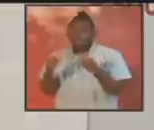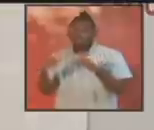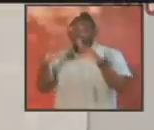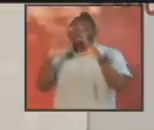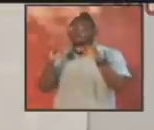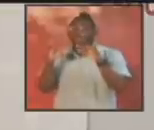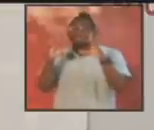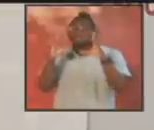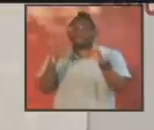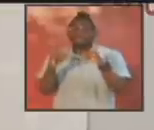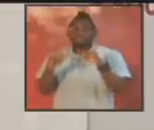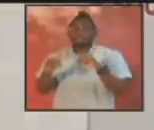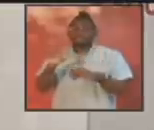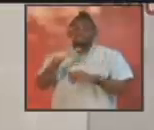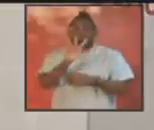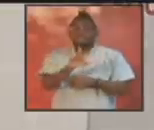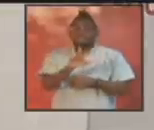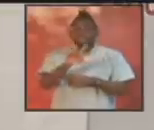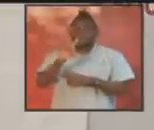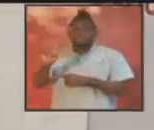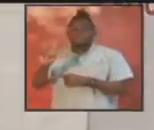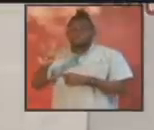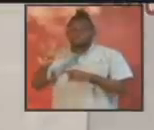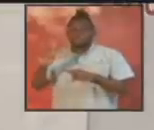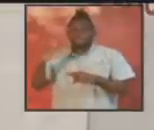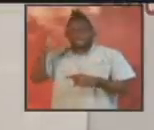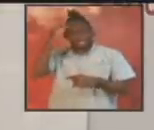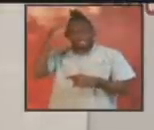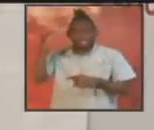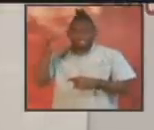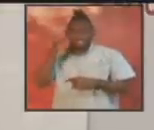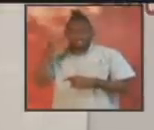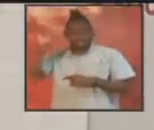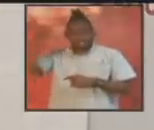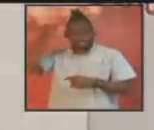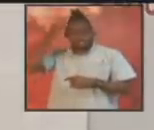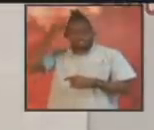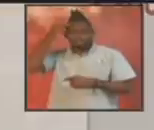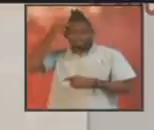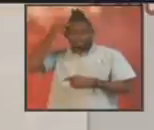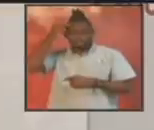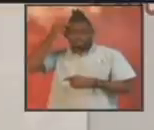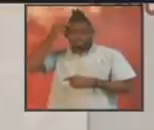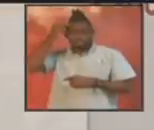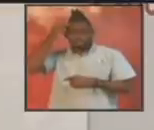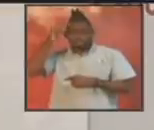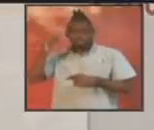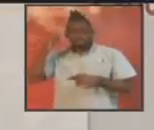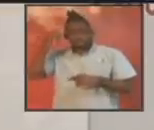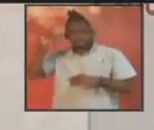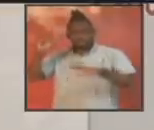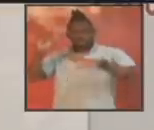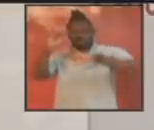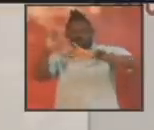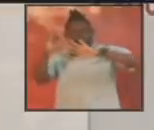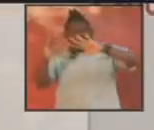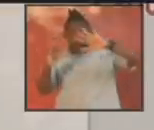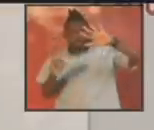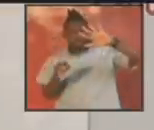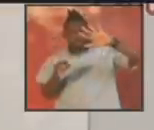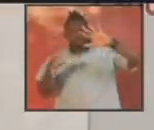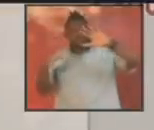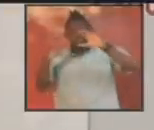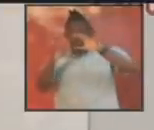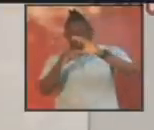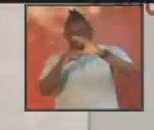32nd Intersessional Heads of Government meeting of the Caribbean Community of CARICOM.